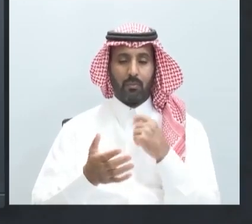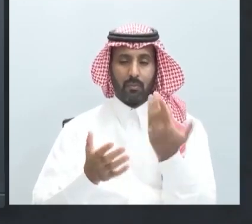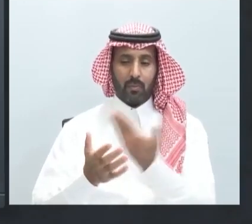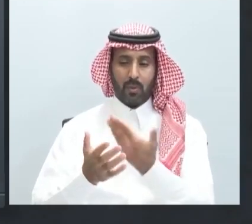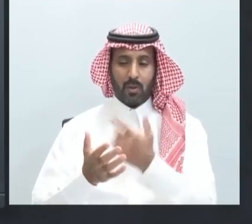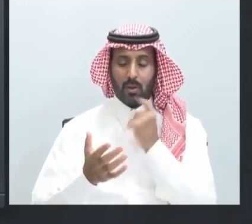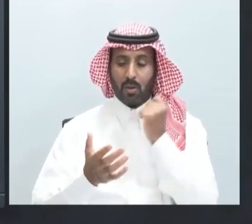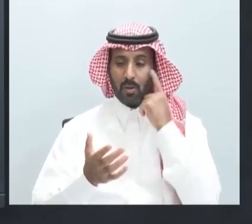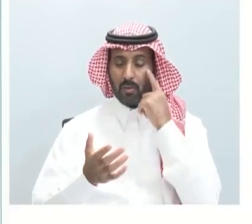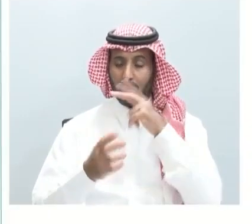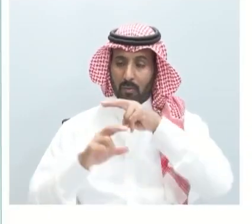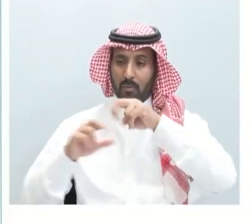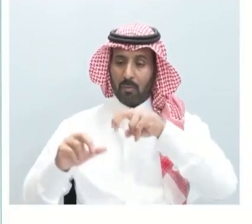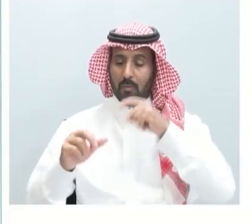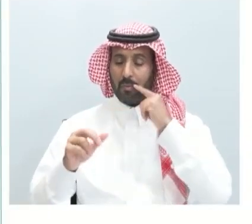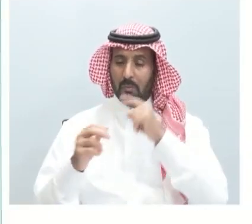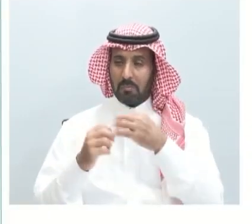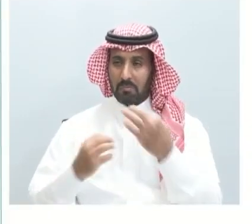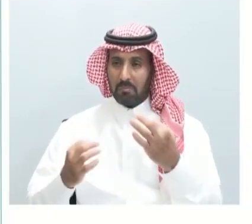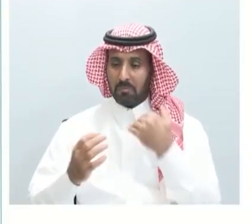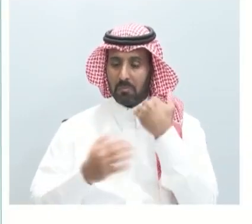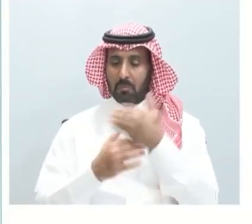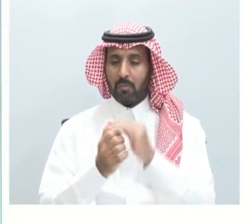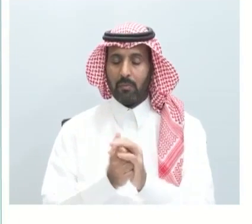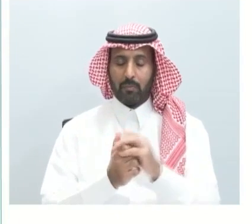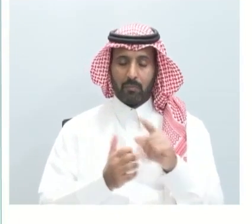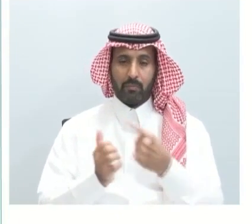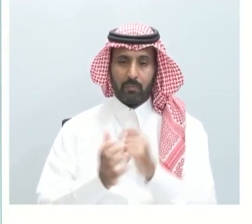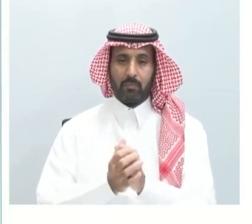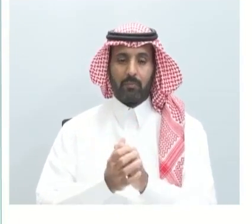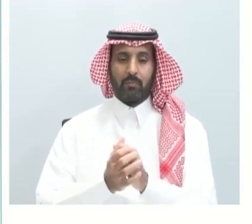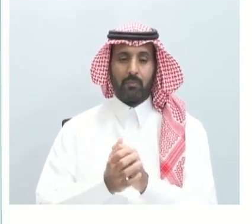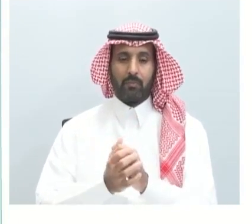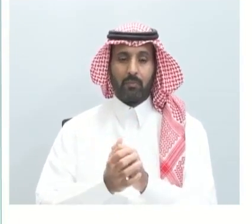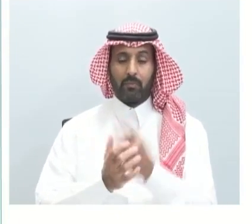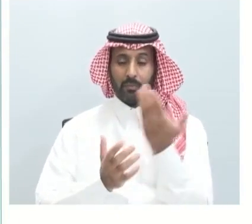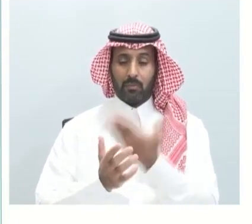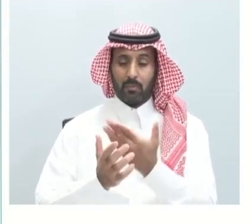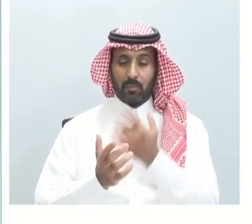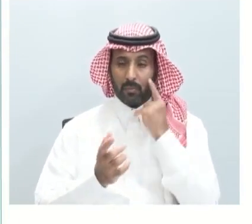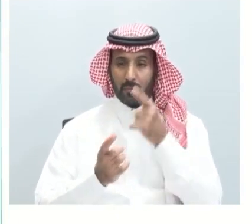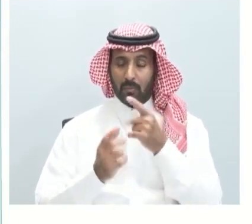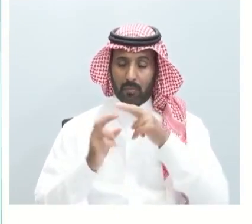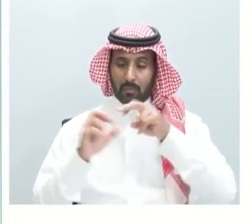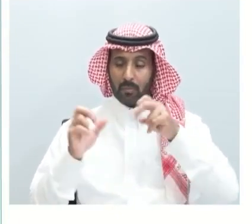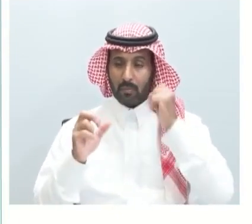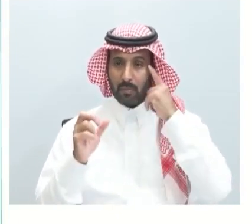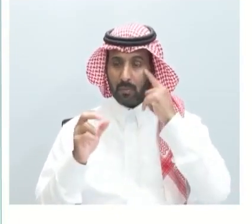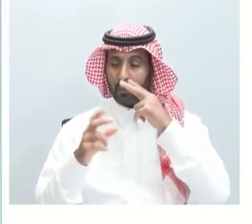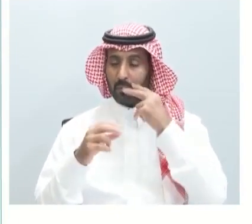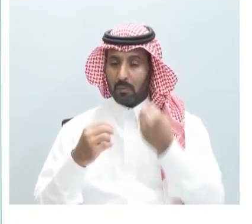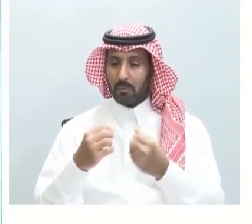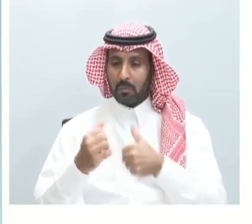about scientific discoveries is fascinating, which is true, of course. Reading about scientific discoveries